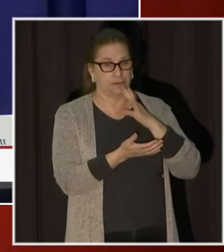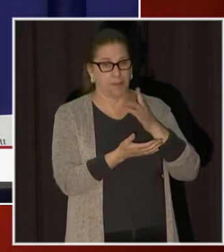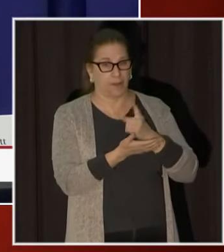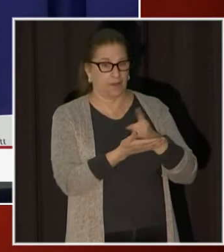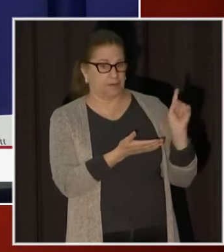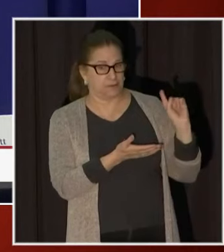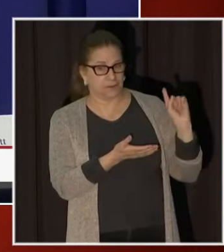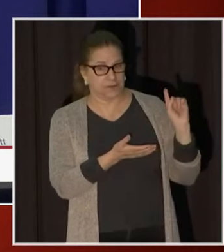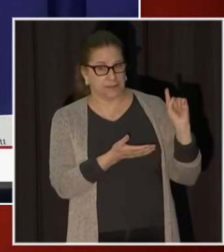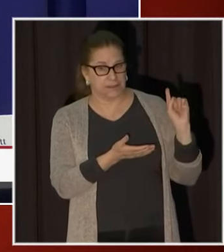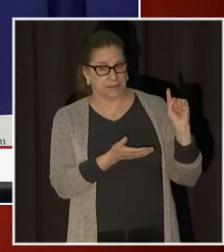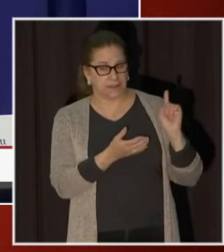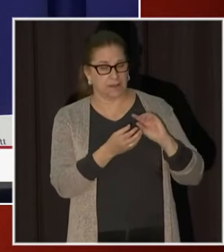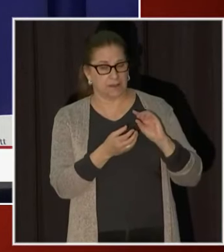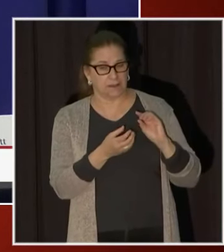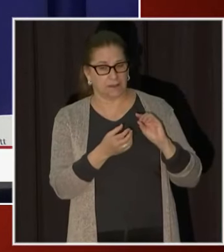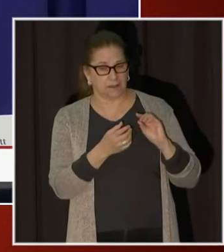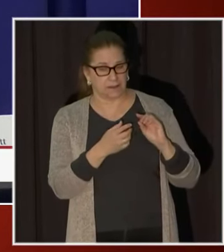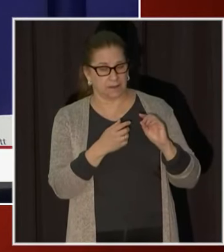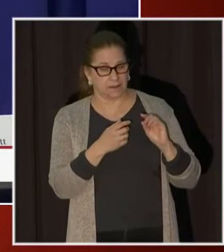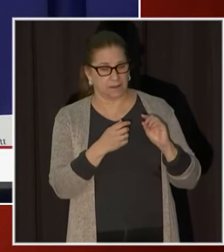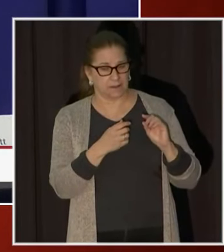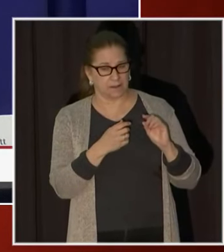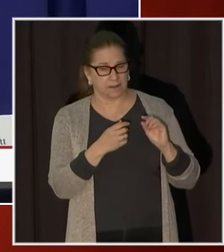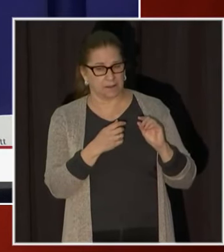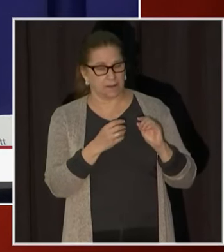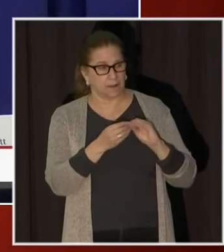cases in congregate settings is decreasing,